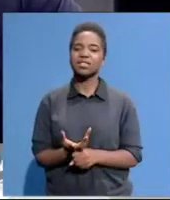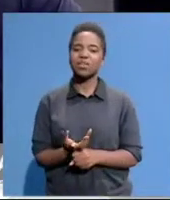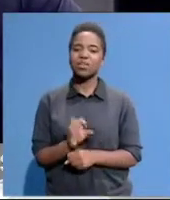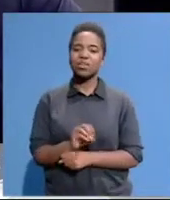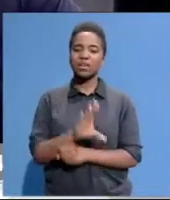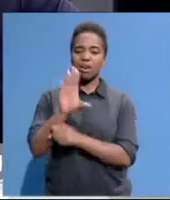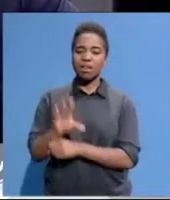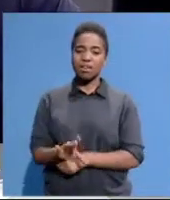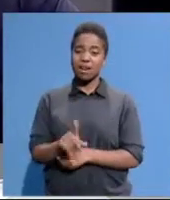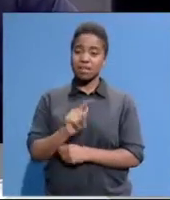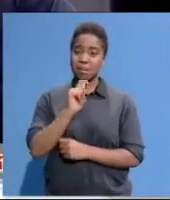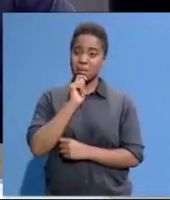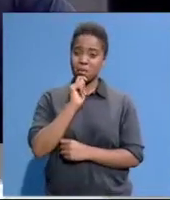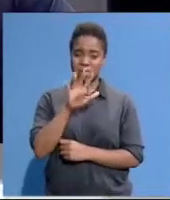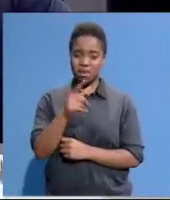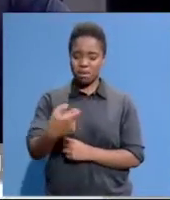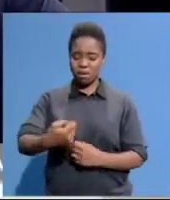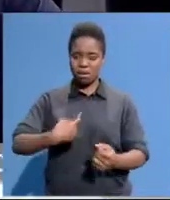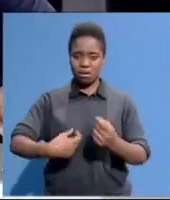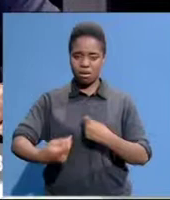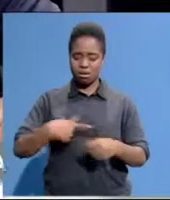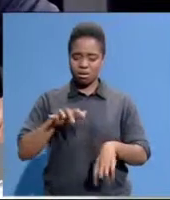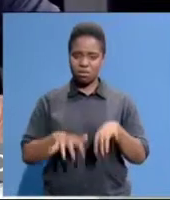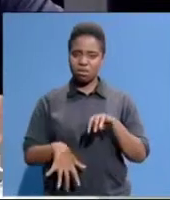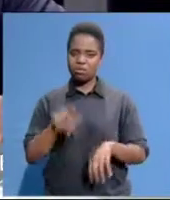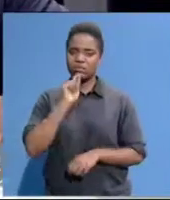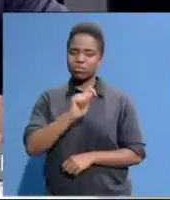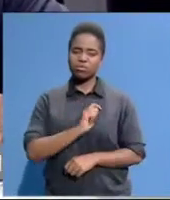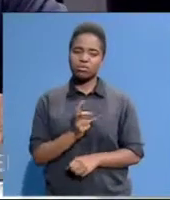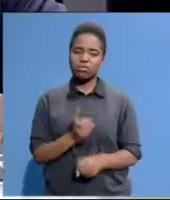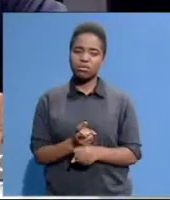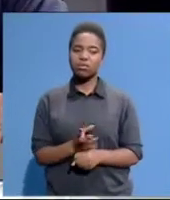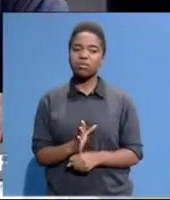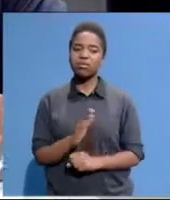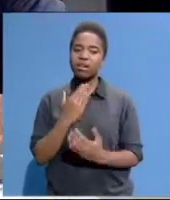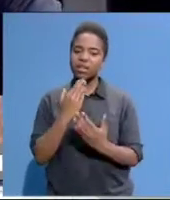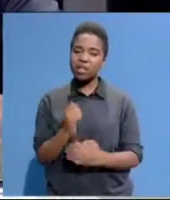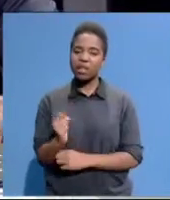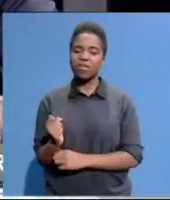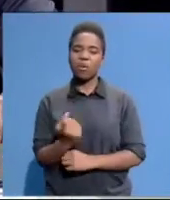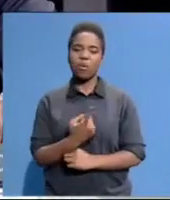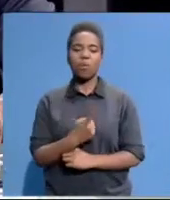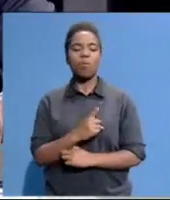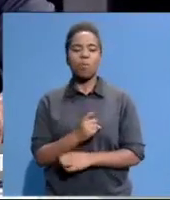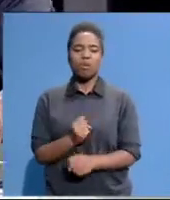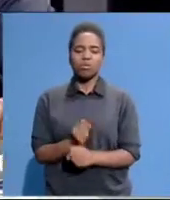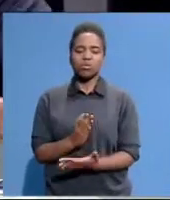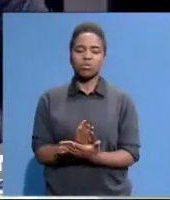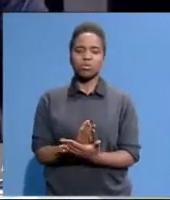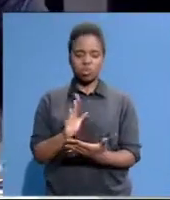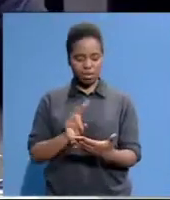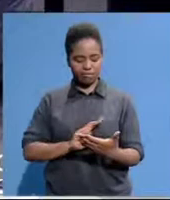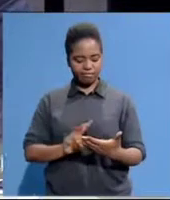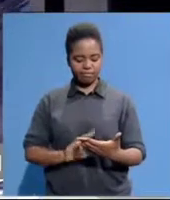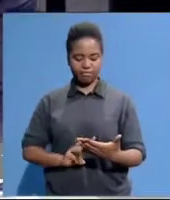Africans, judging from the messages that we have received. And thank you ever so much indeed for bringing those through to us. All